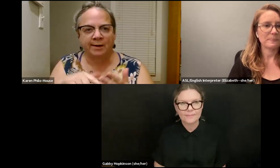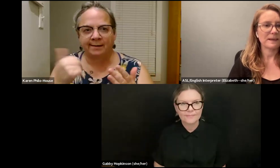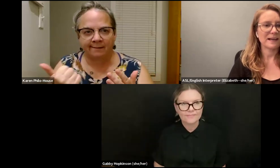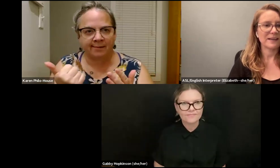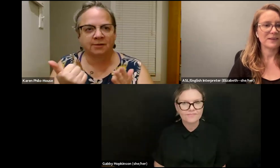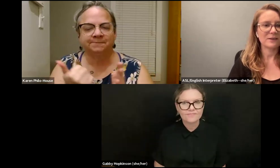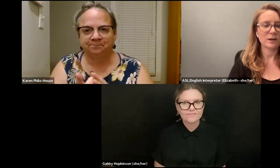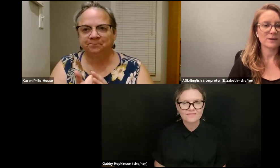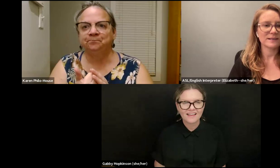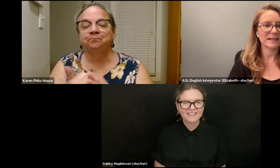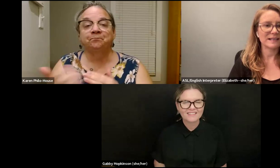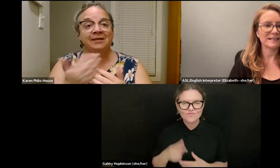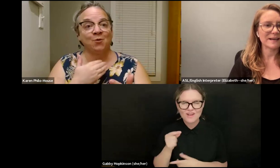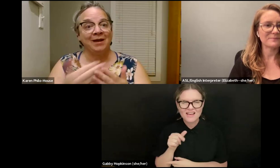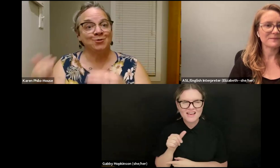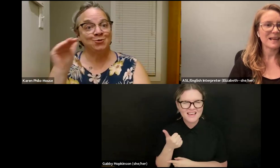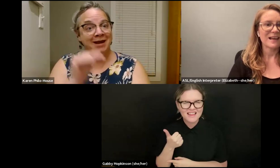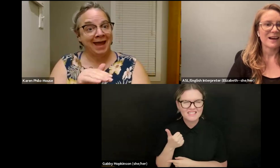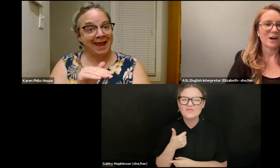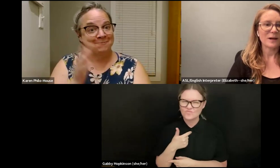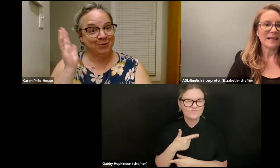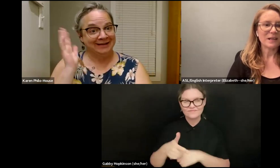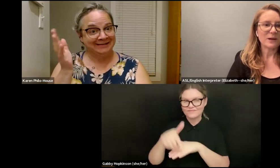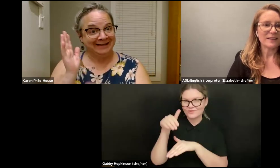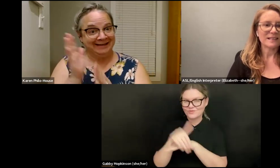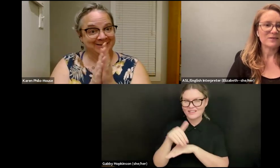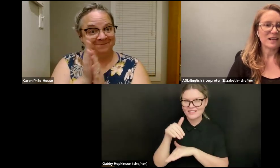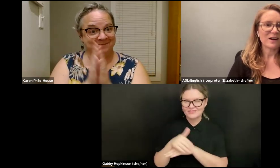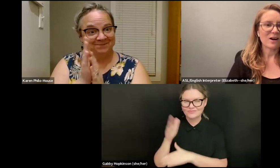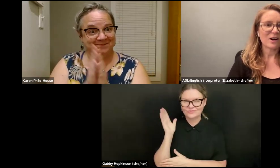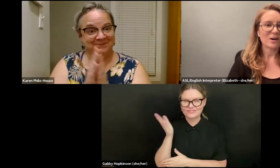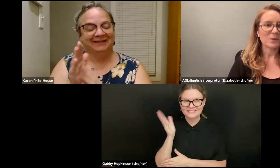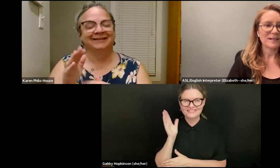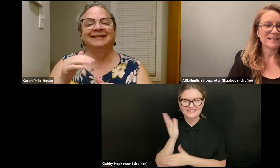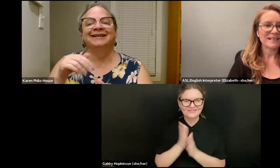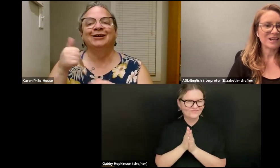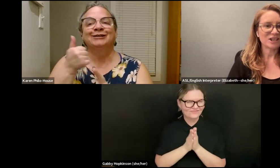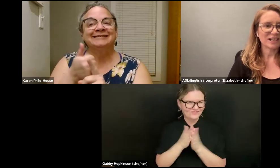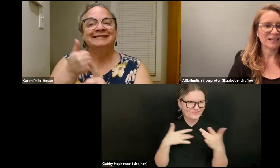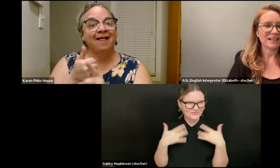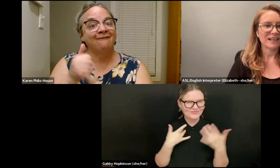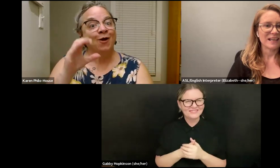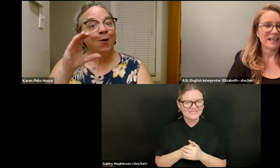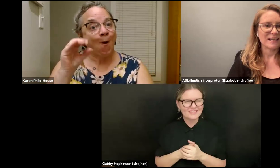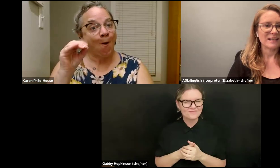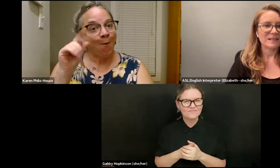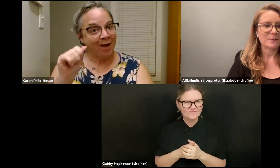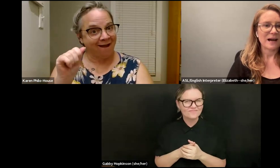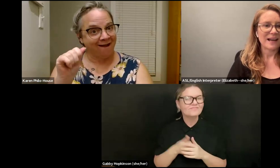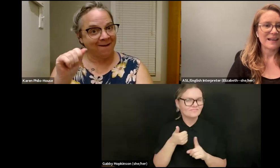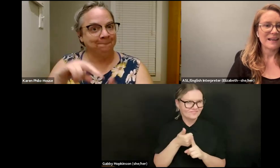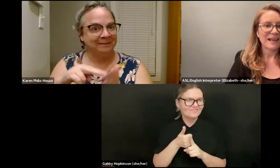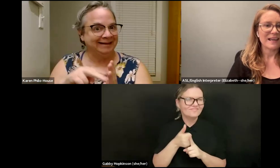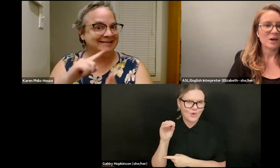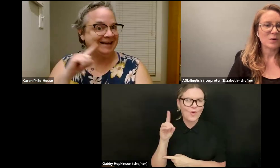well. I can't think of what else I need to say. All right, anyway, this evening, our presentation